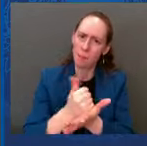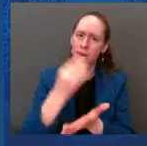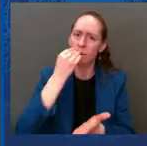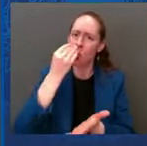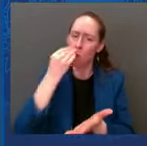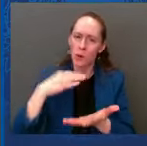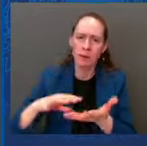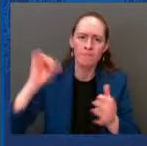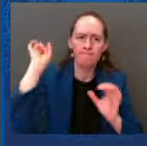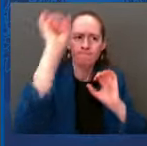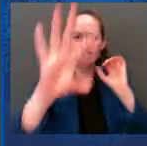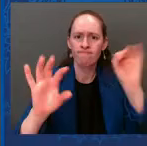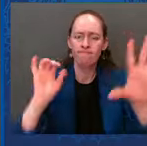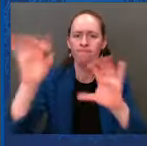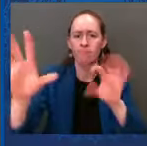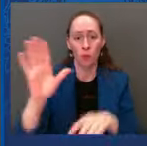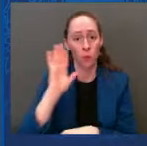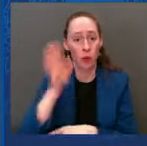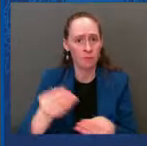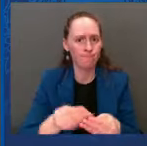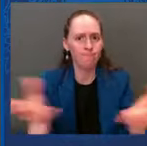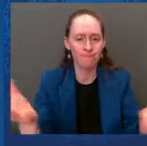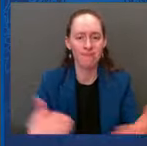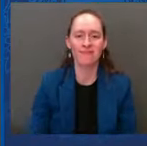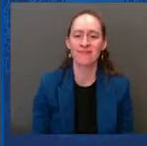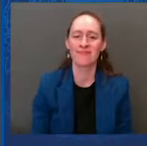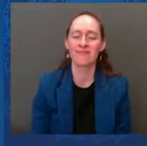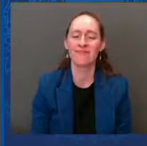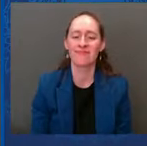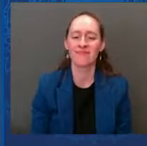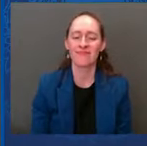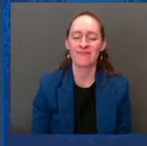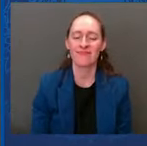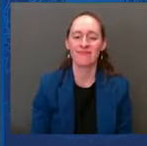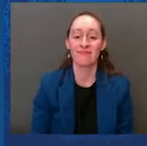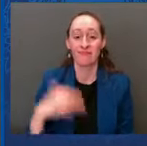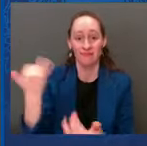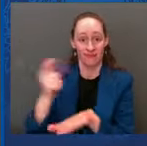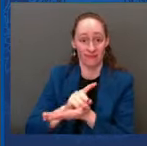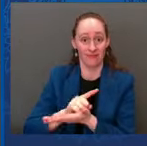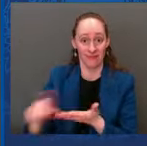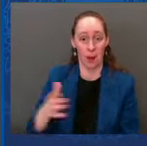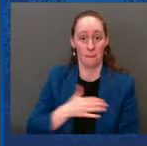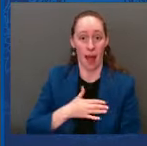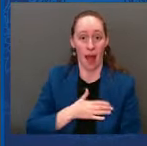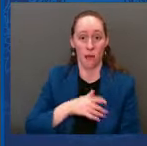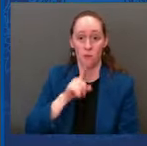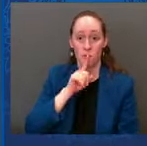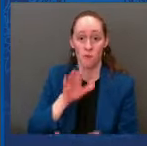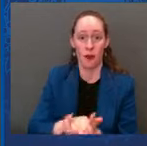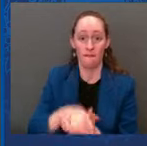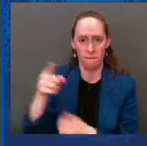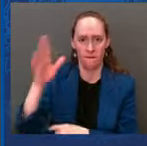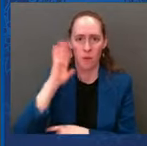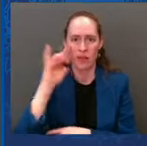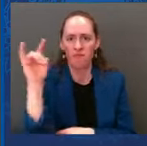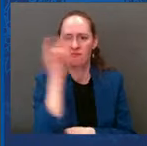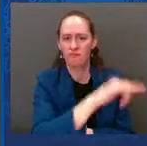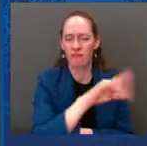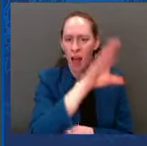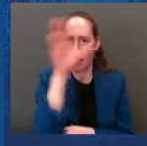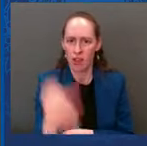my wife, Jill Biden, is traveling to Africa to help bring attention to this critical issue. Our commitment is